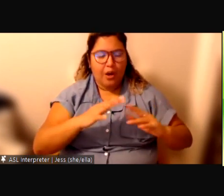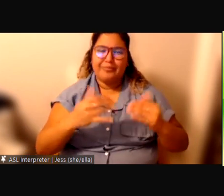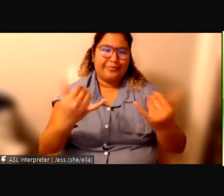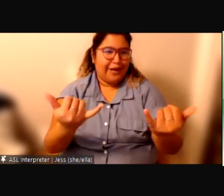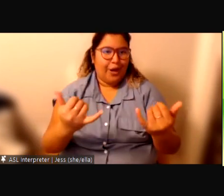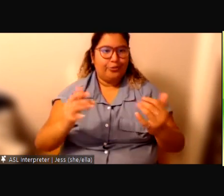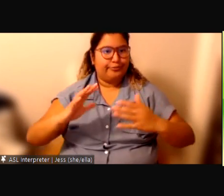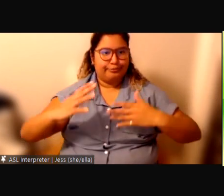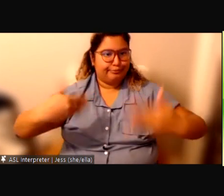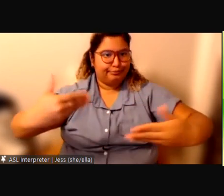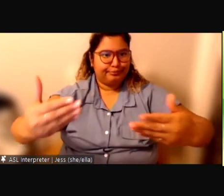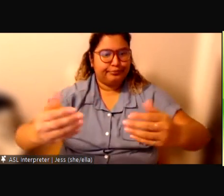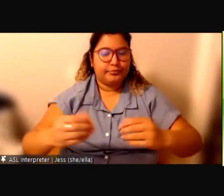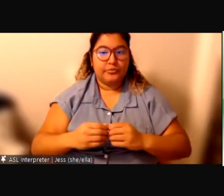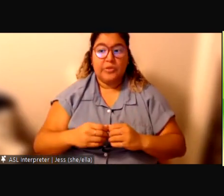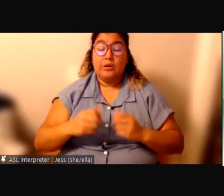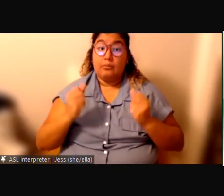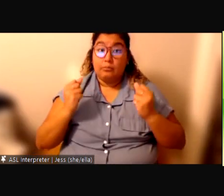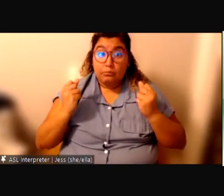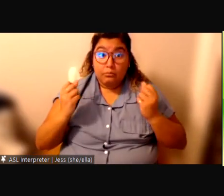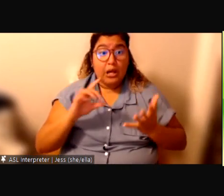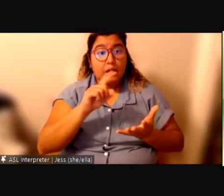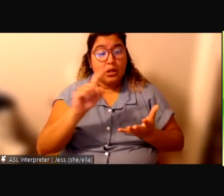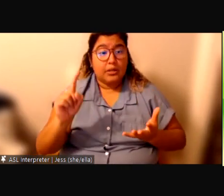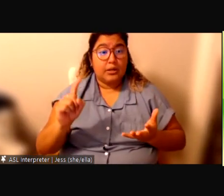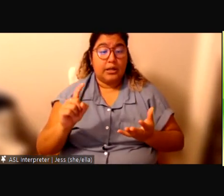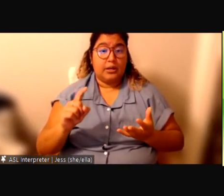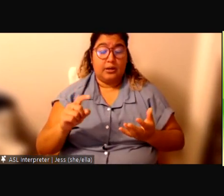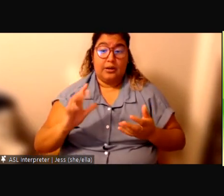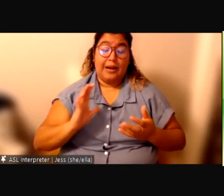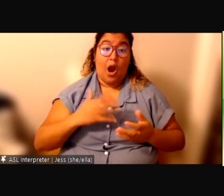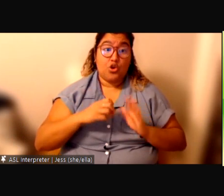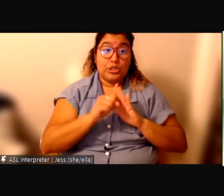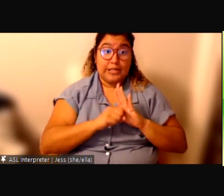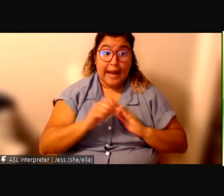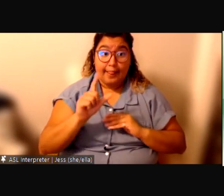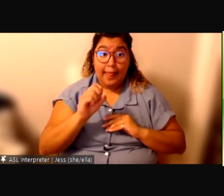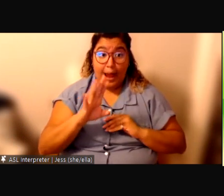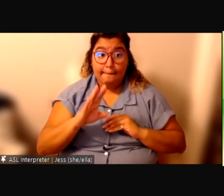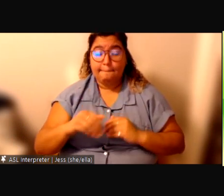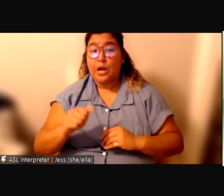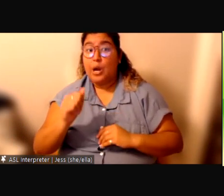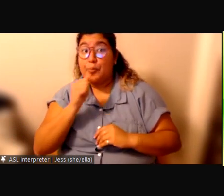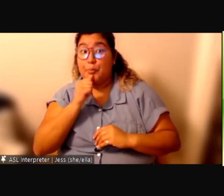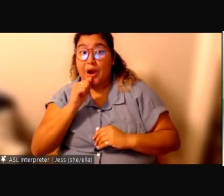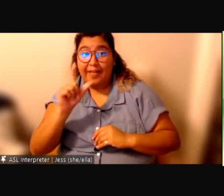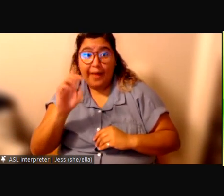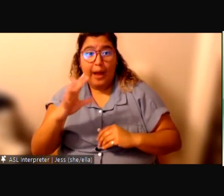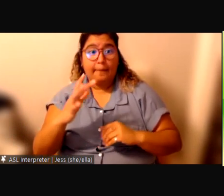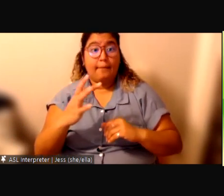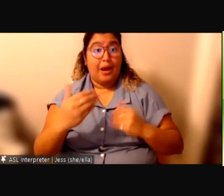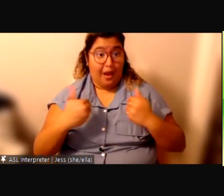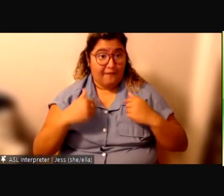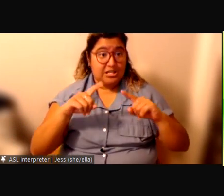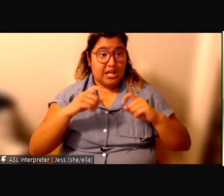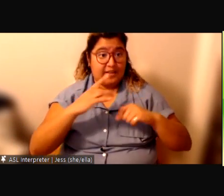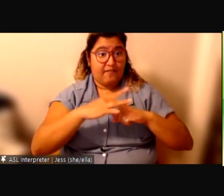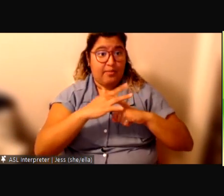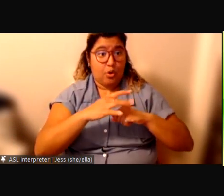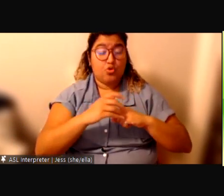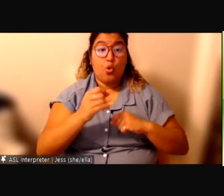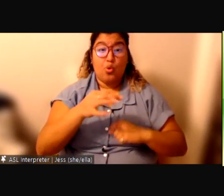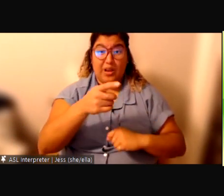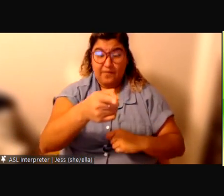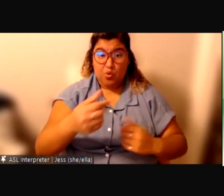and at these private labs across the country. And so we really do encourage anyone who has any of the signs, symptoms, risks